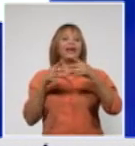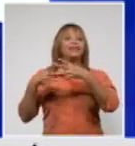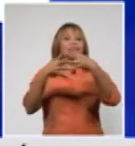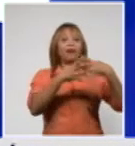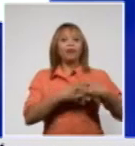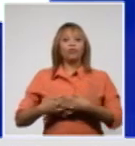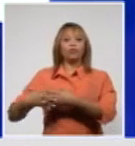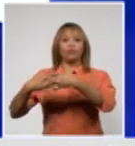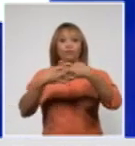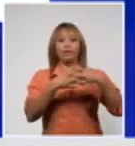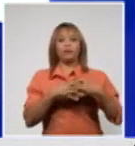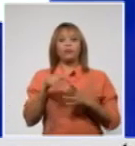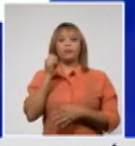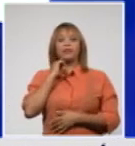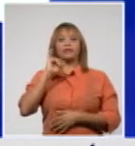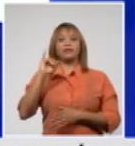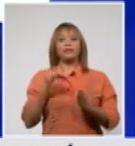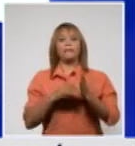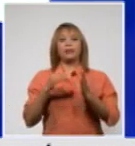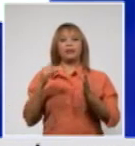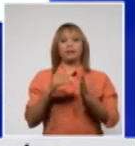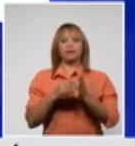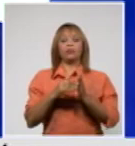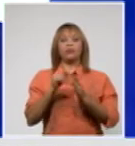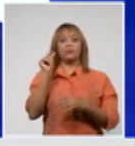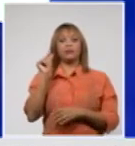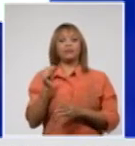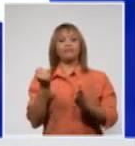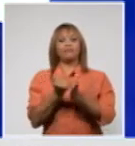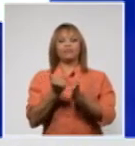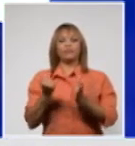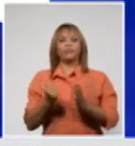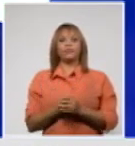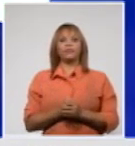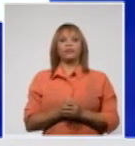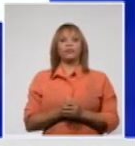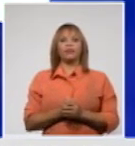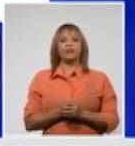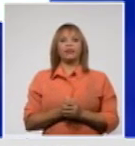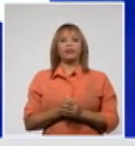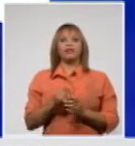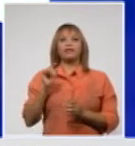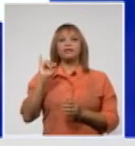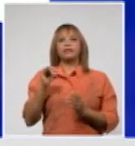brown, are the two countries hardest hit by the pandemic globally.